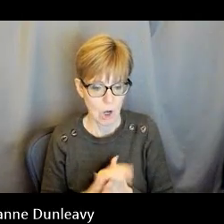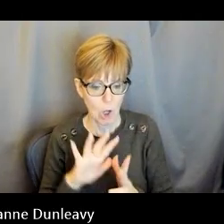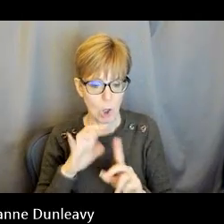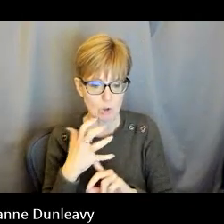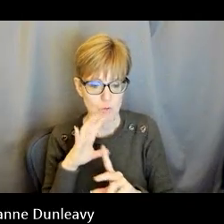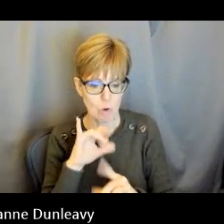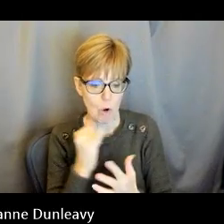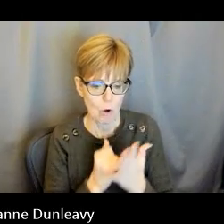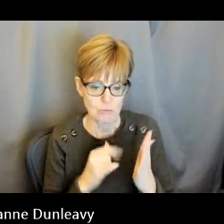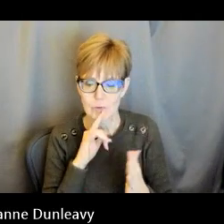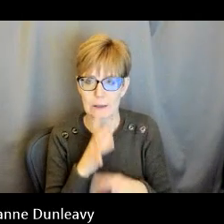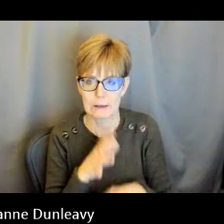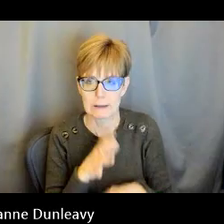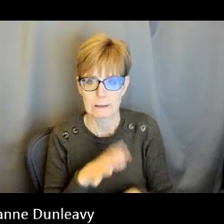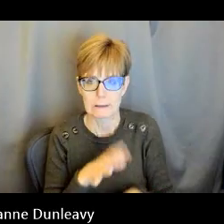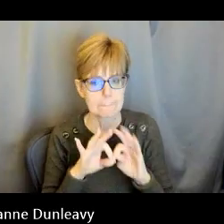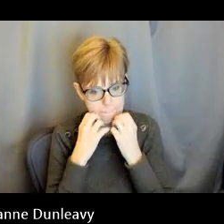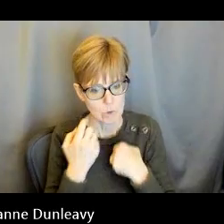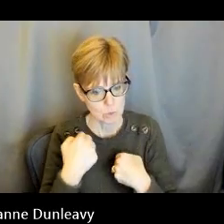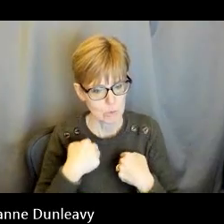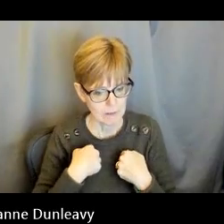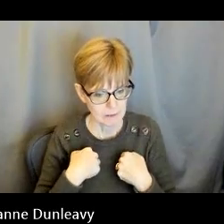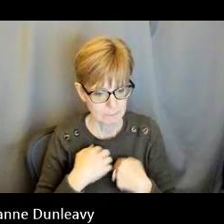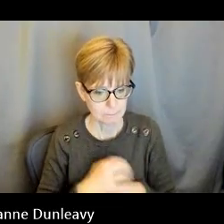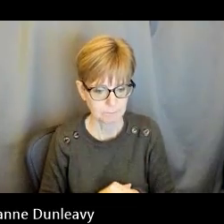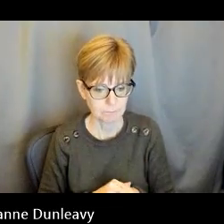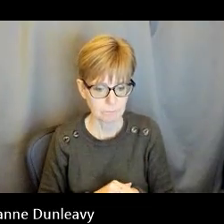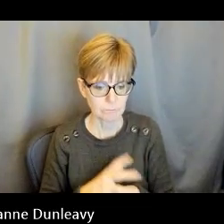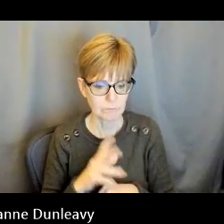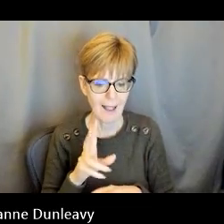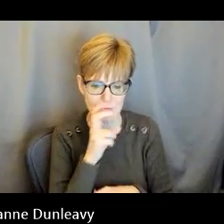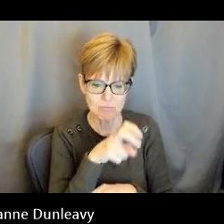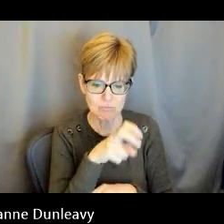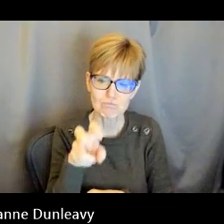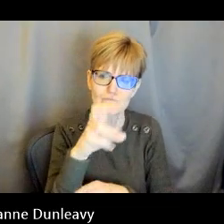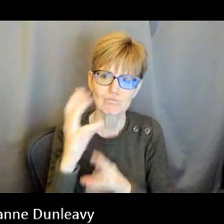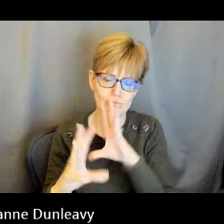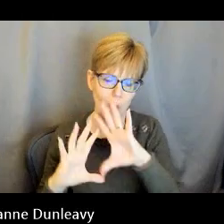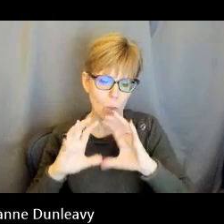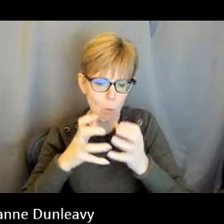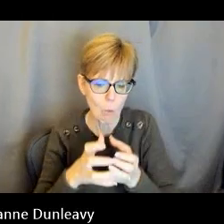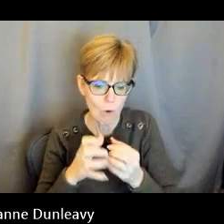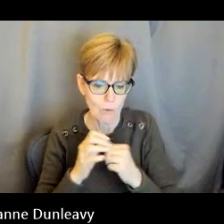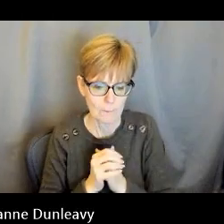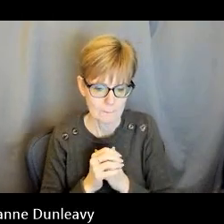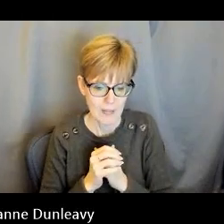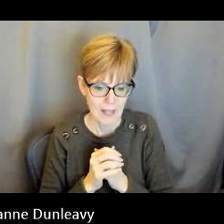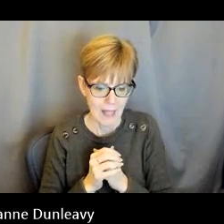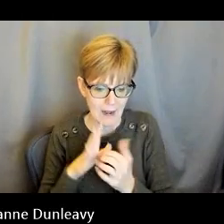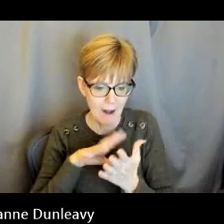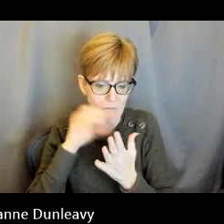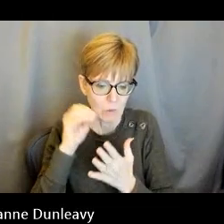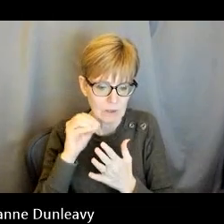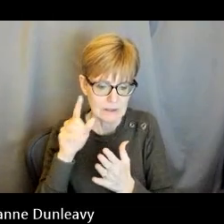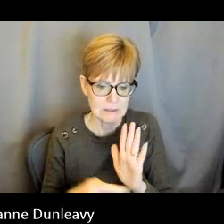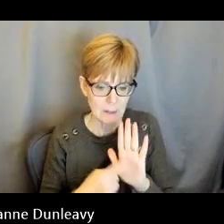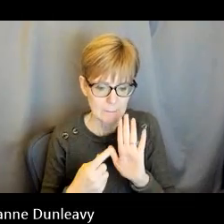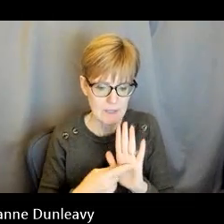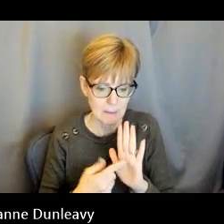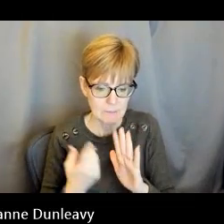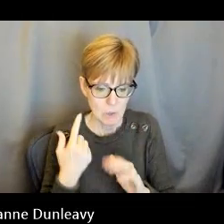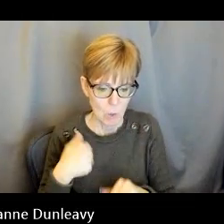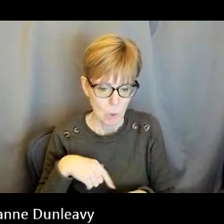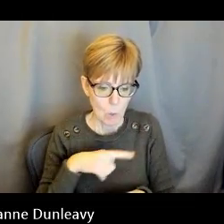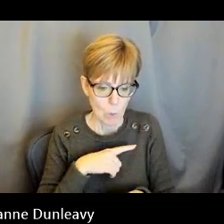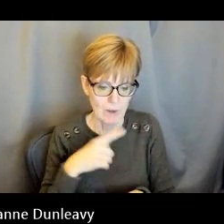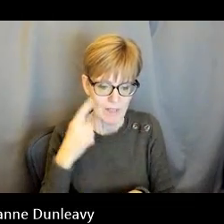world, and I've also learned that sometimes we think we know everything in America. We think we have the best strategies and solutions, but we don't sometimes, and other people